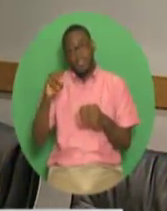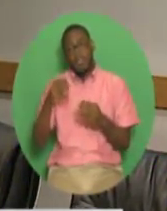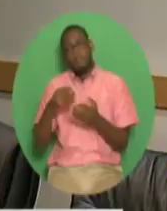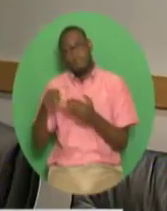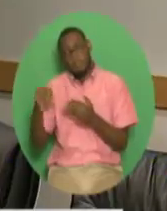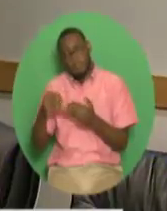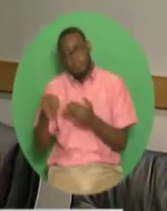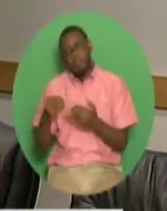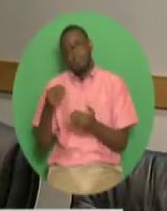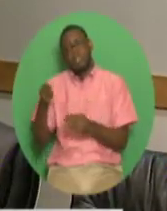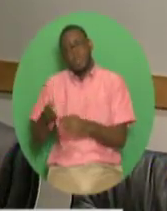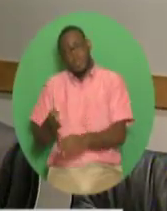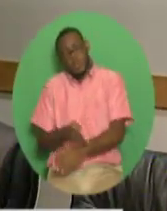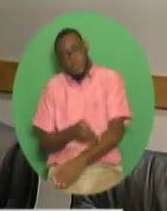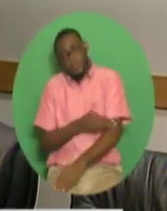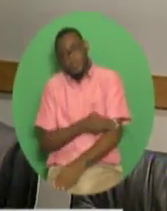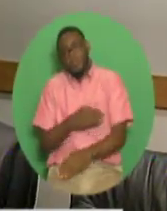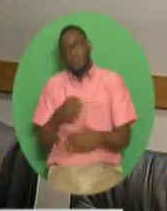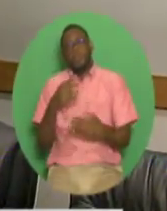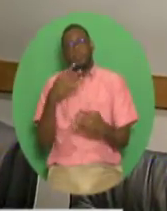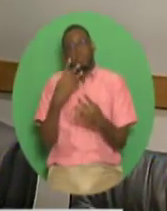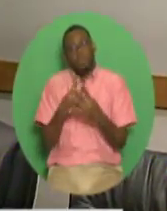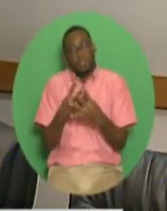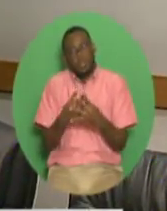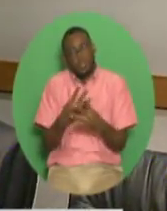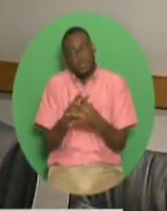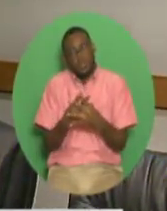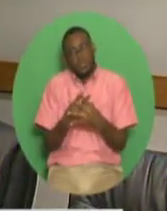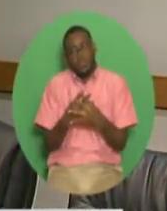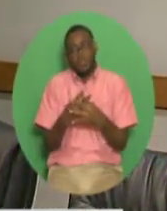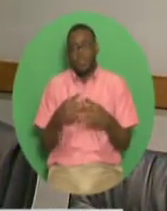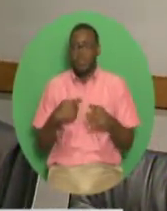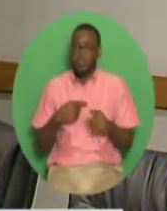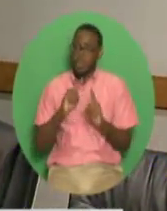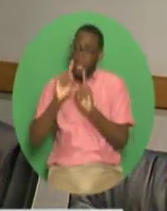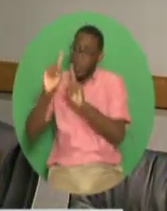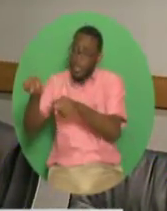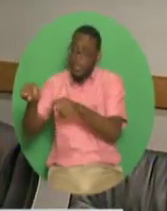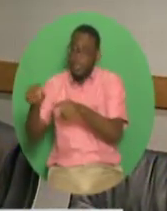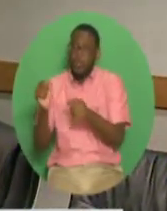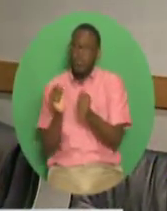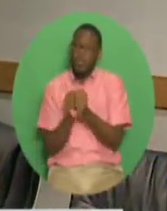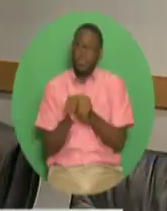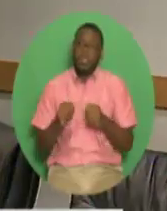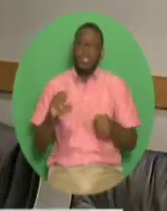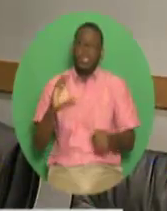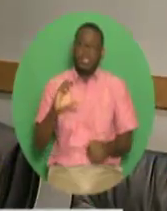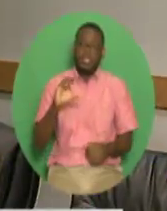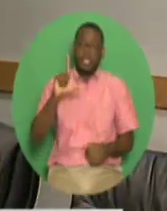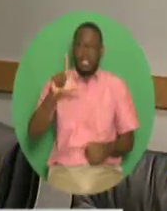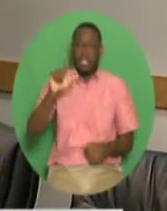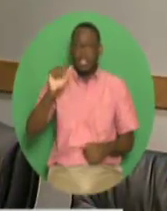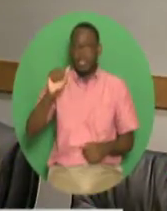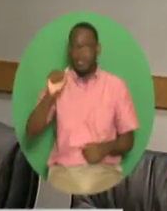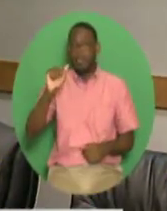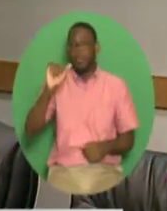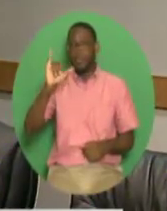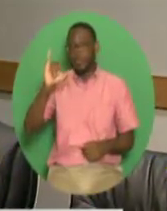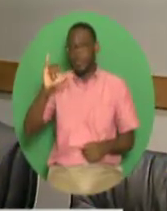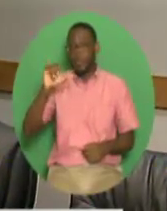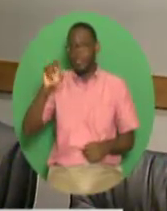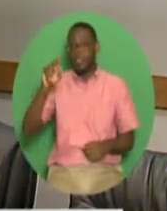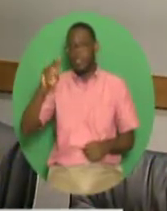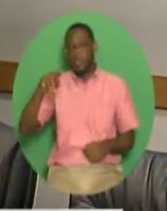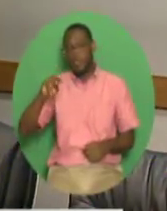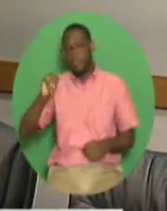in there with a person that we all know, Mr. Clayton Morris, the former strike squad captain, who's doing a fantastic football program at